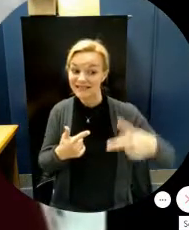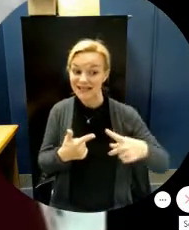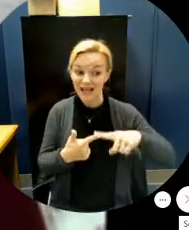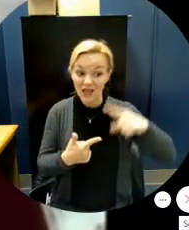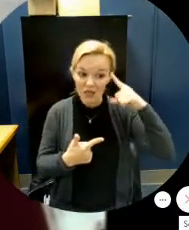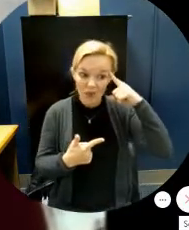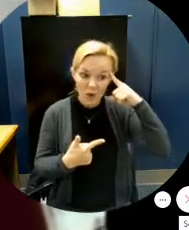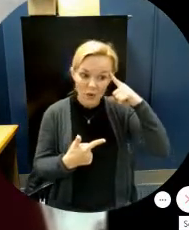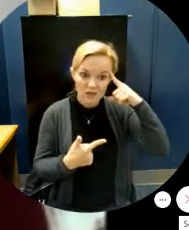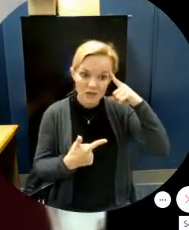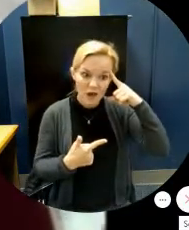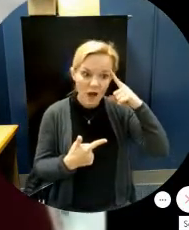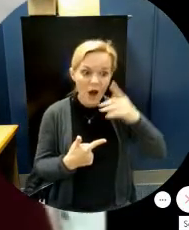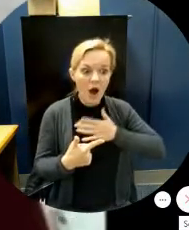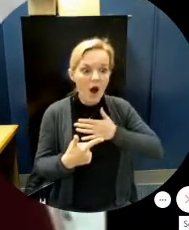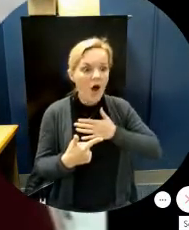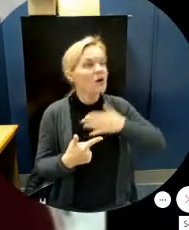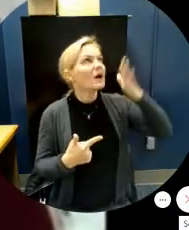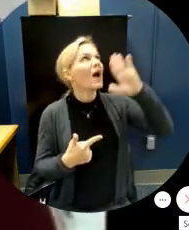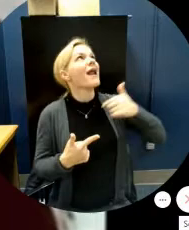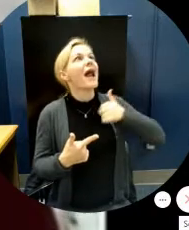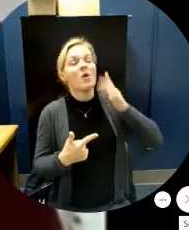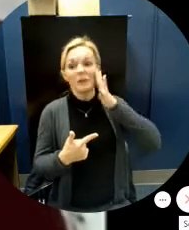God, I'm going to die.